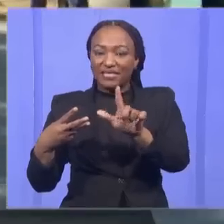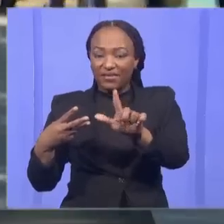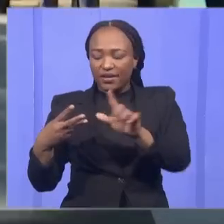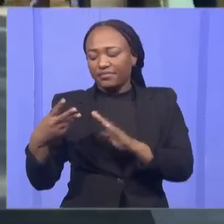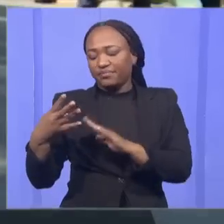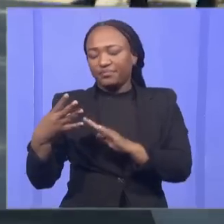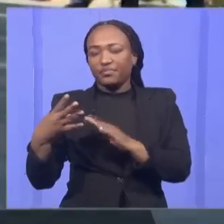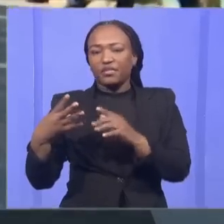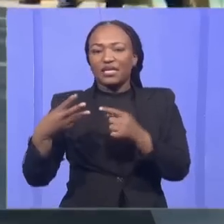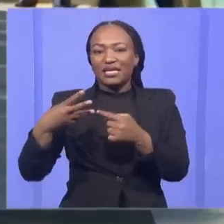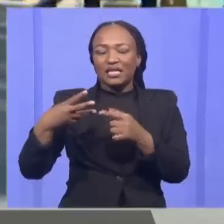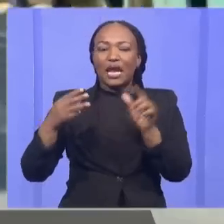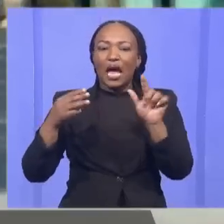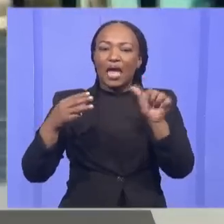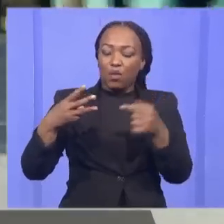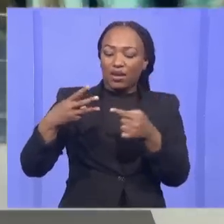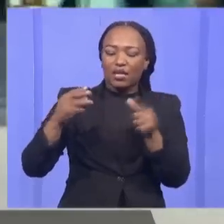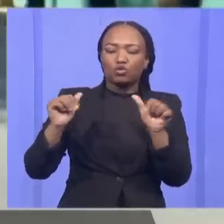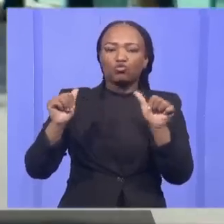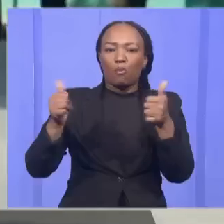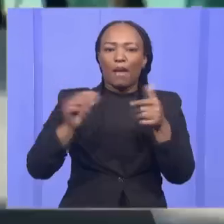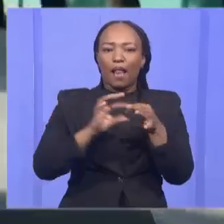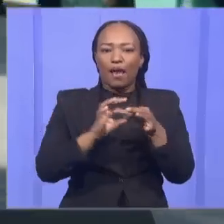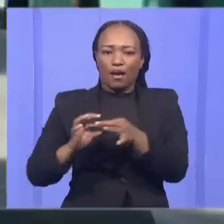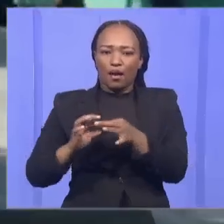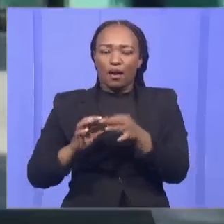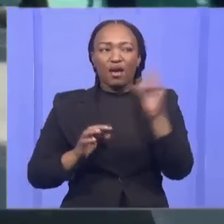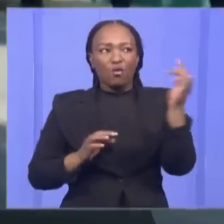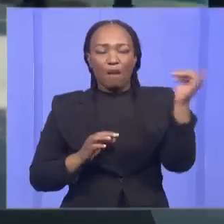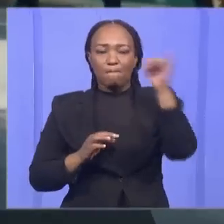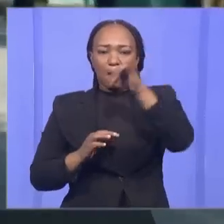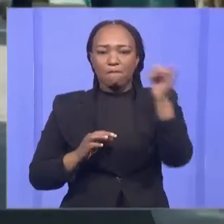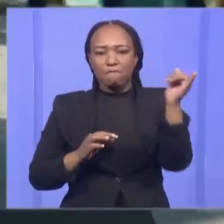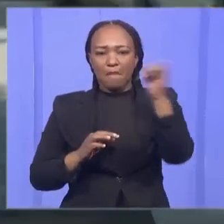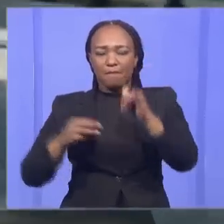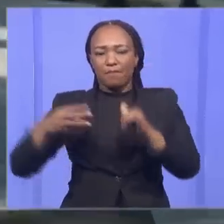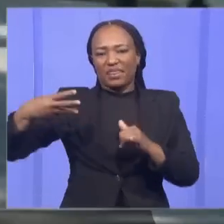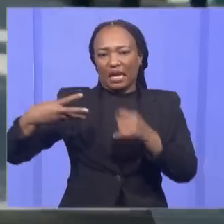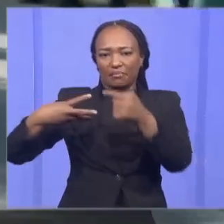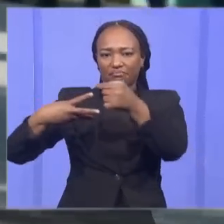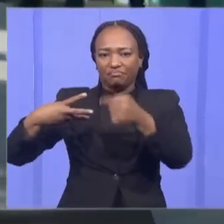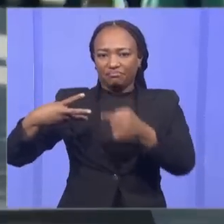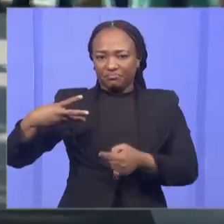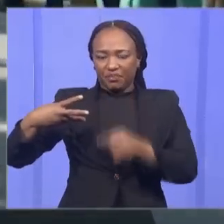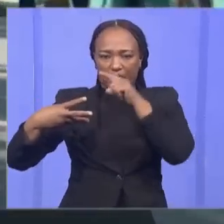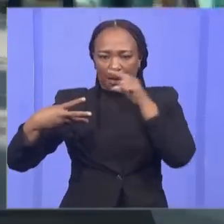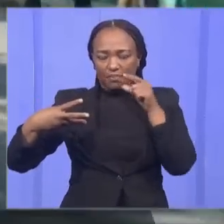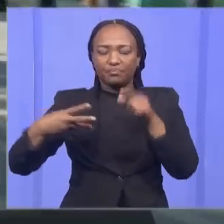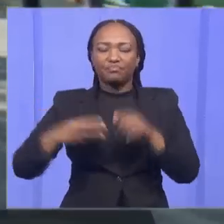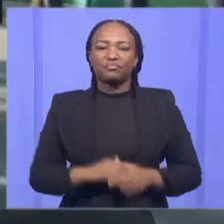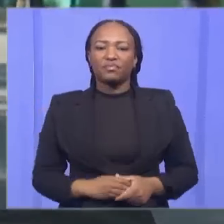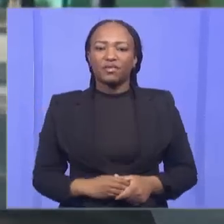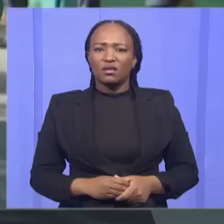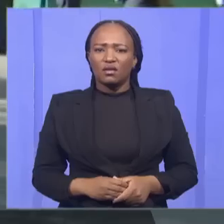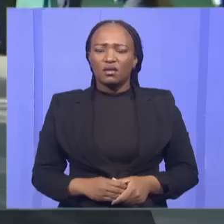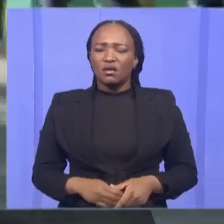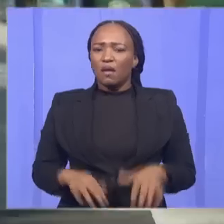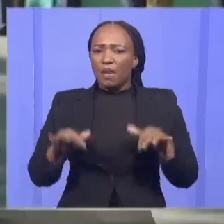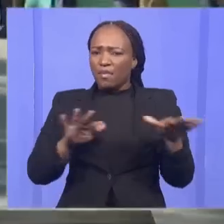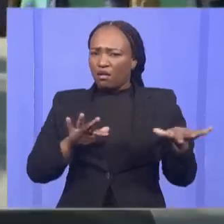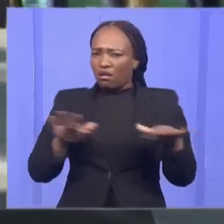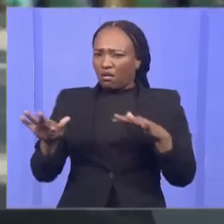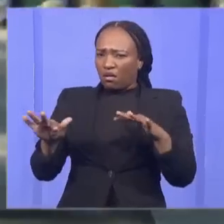the Super Lynx. Very interesting indeed, of course. And I'm sure people who are starting to only pay attention to the detail now will be asking